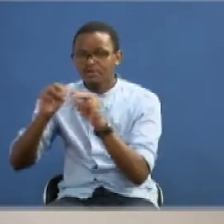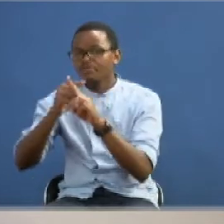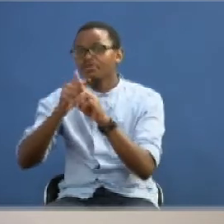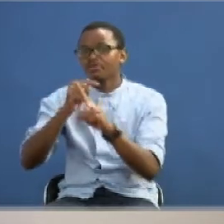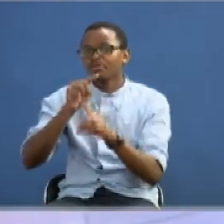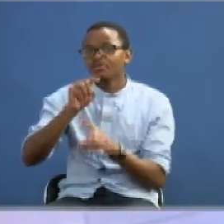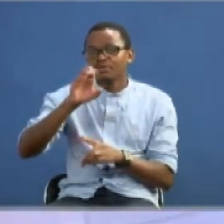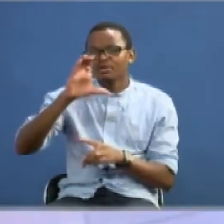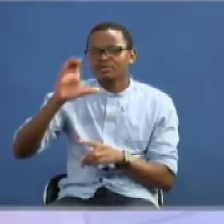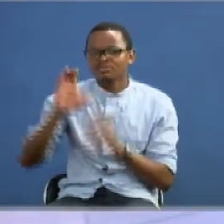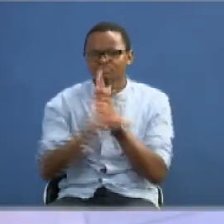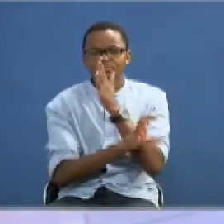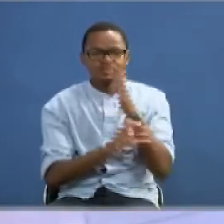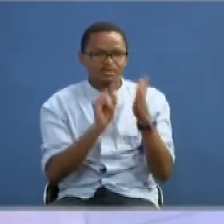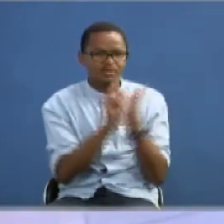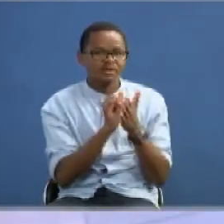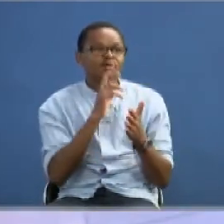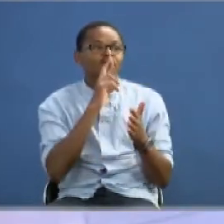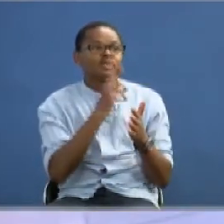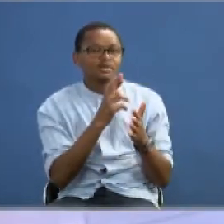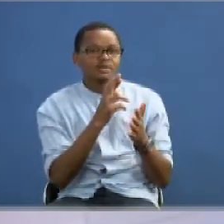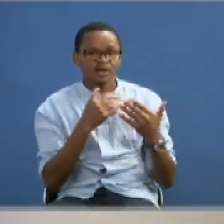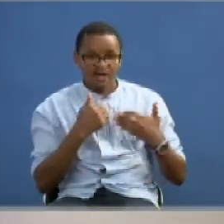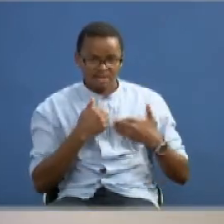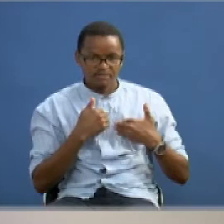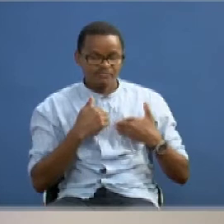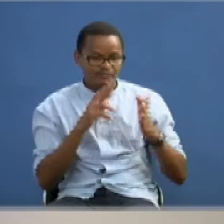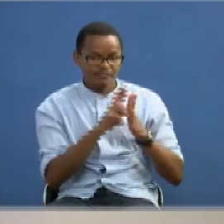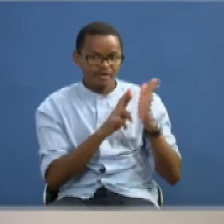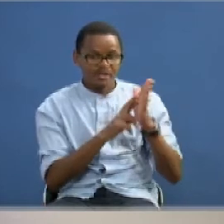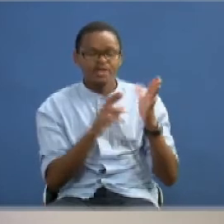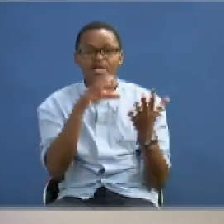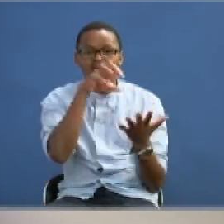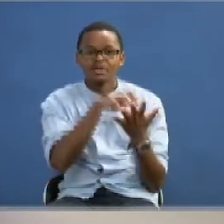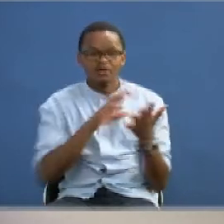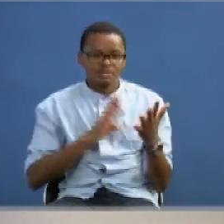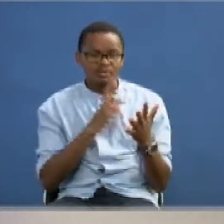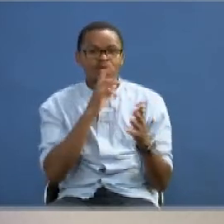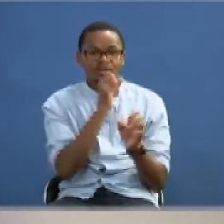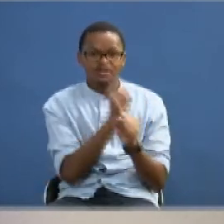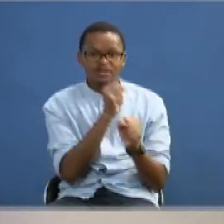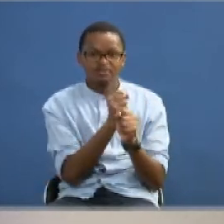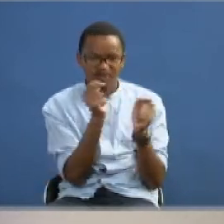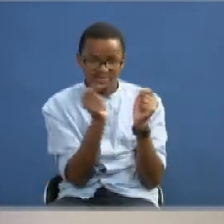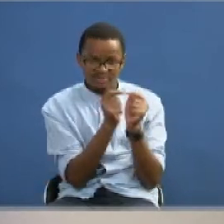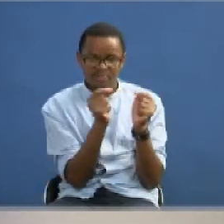counties and countries that are already have already registered cases. Yeah. We are doing